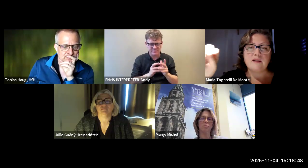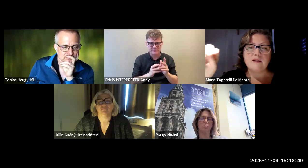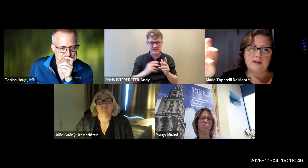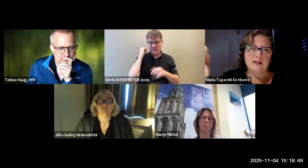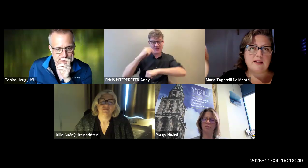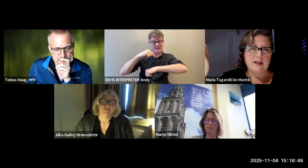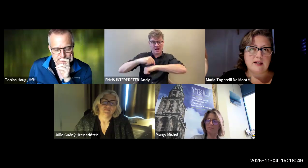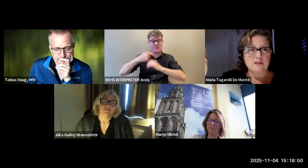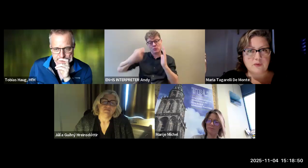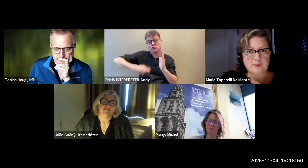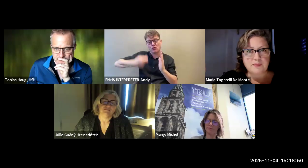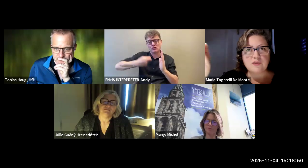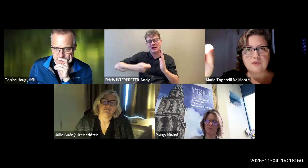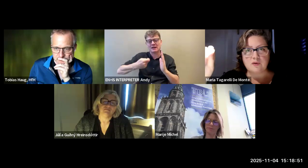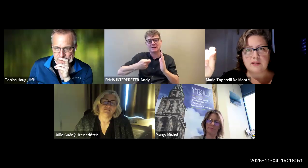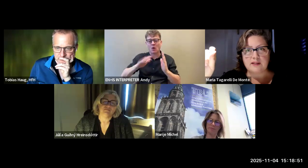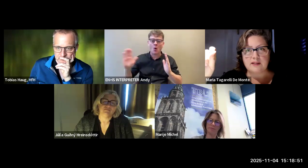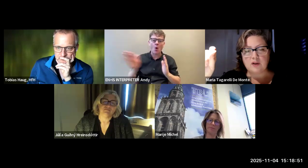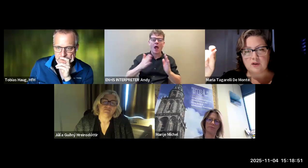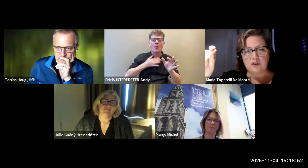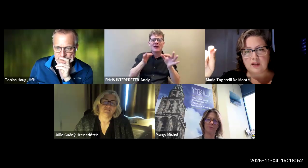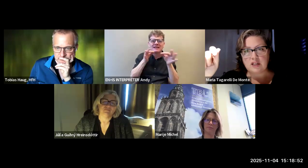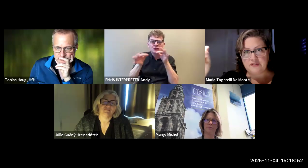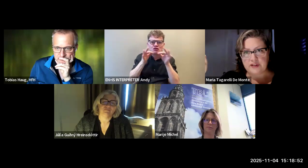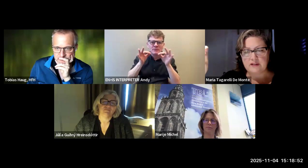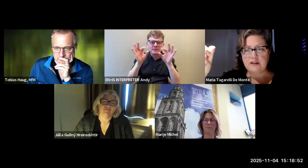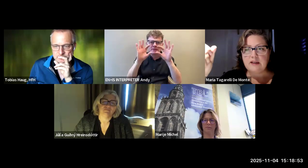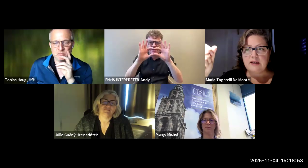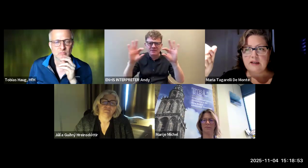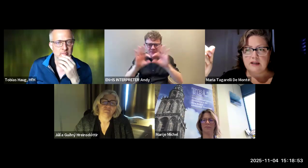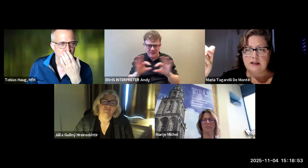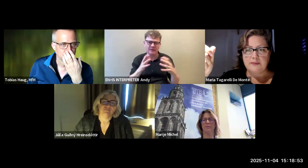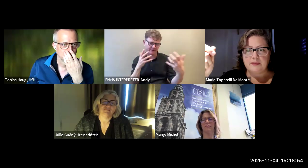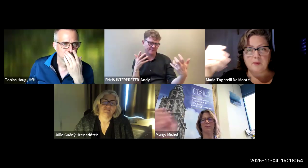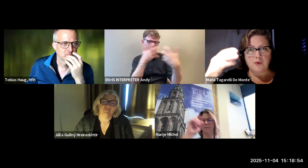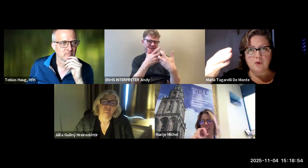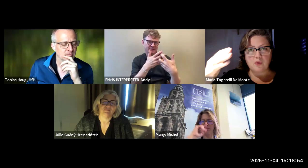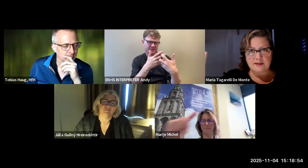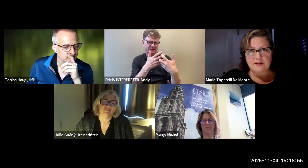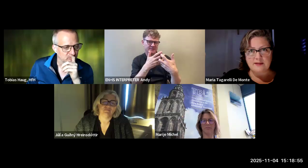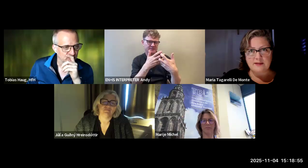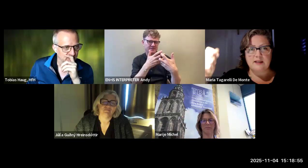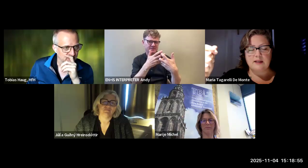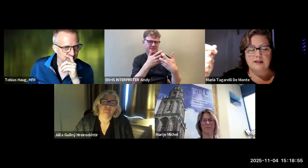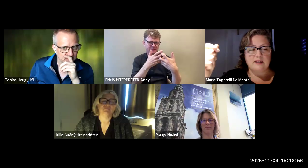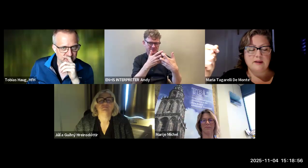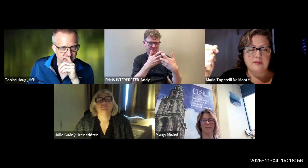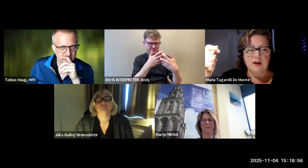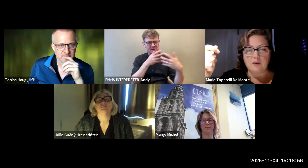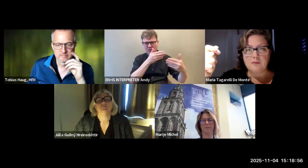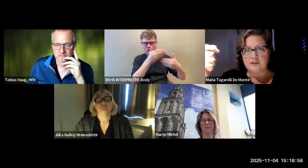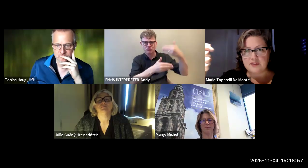reorganize all the descriptors so that they could actually fit a progress in